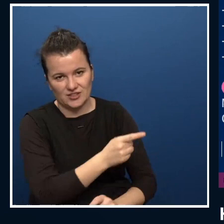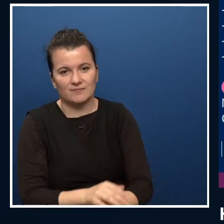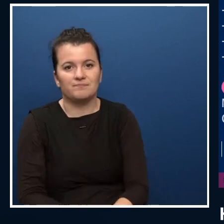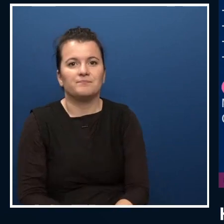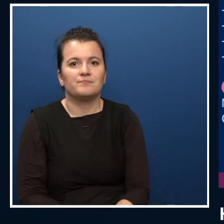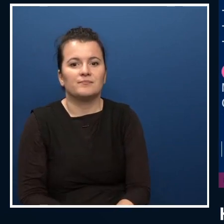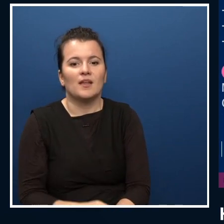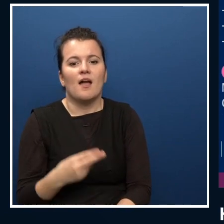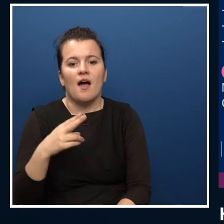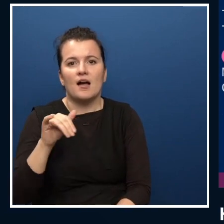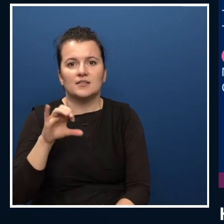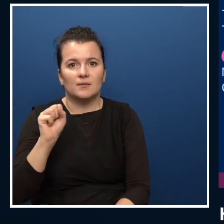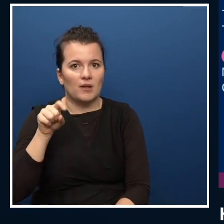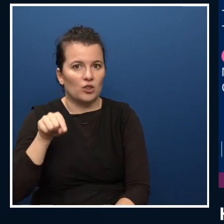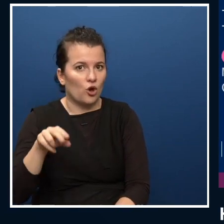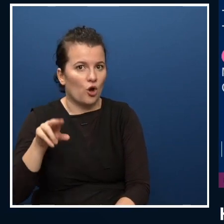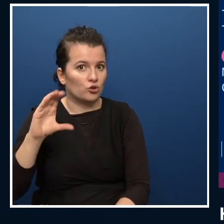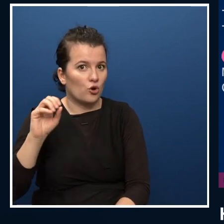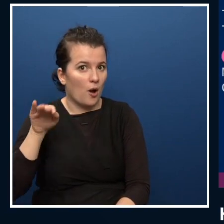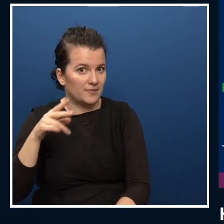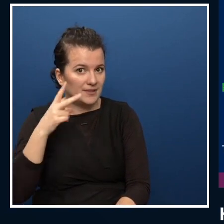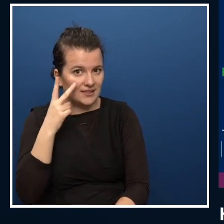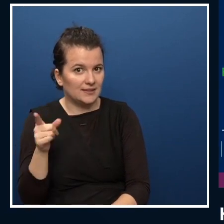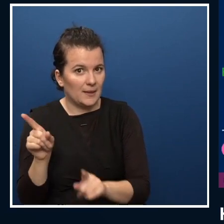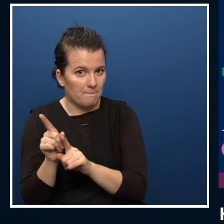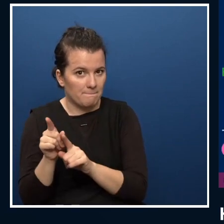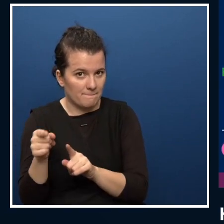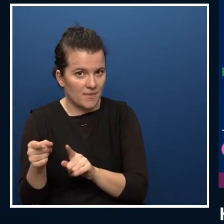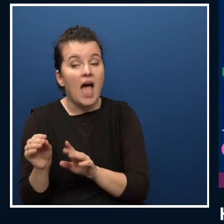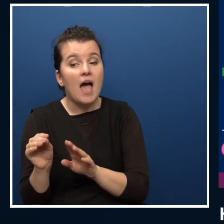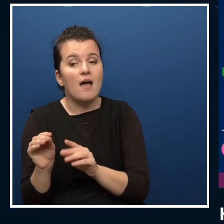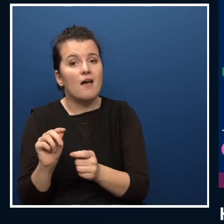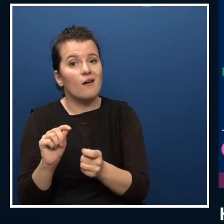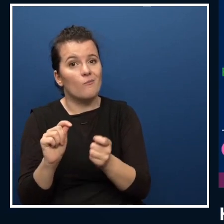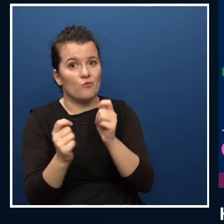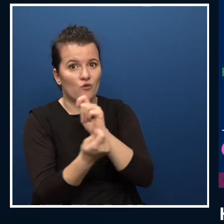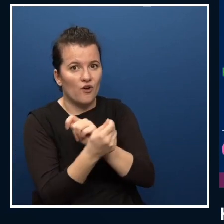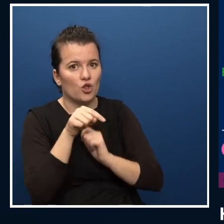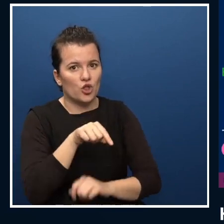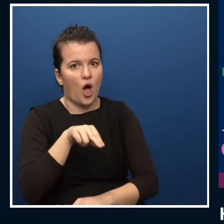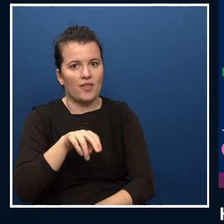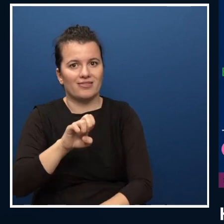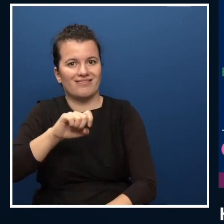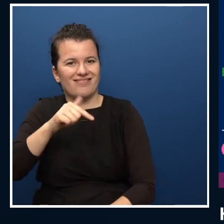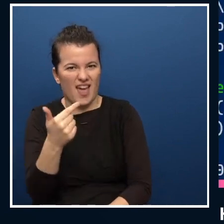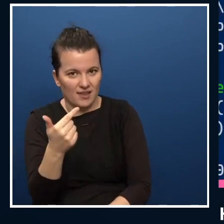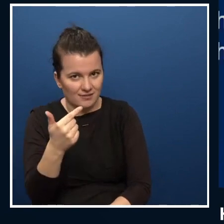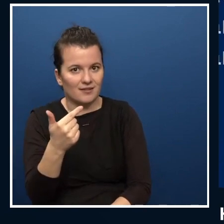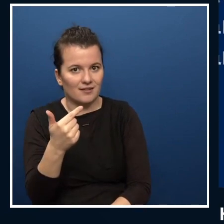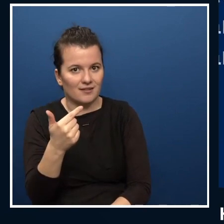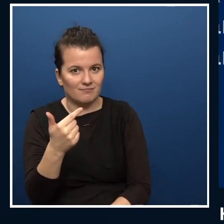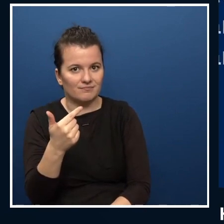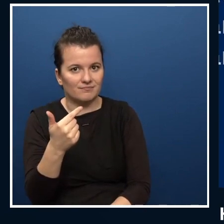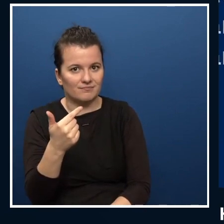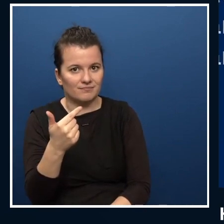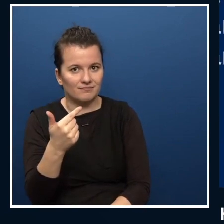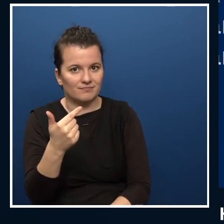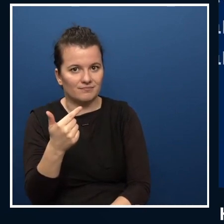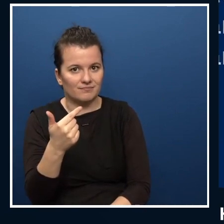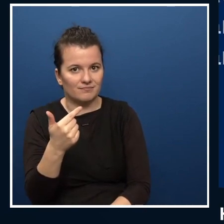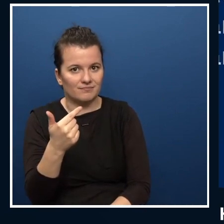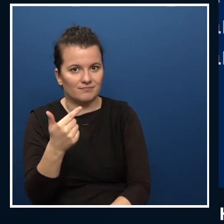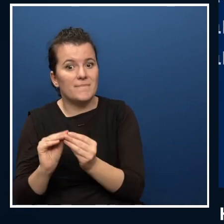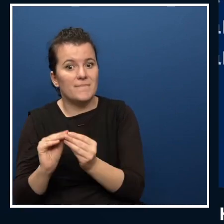.NET and just moved it to .NET Core. So I should be able to just say .NET Build, and you can see that it's now running on